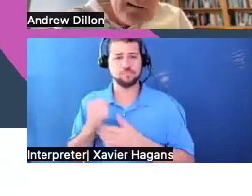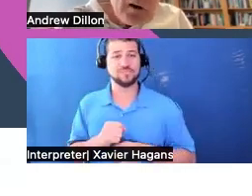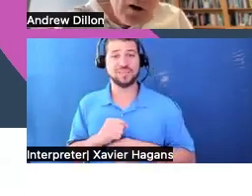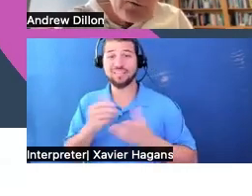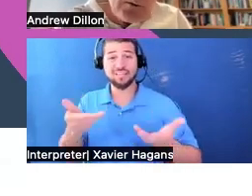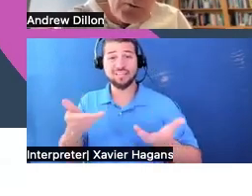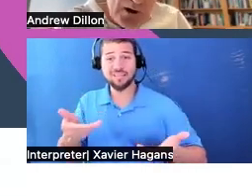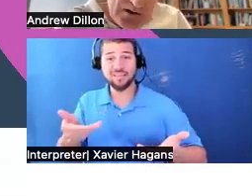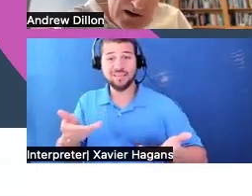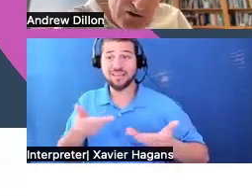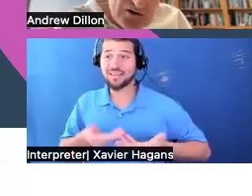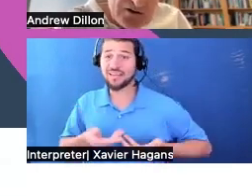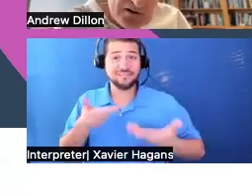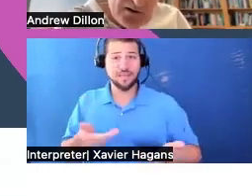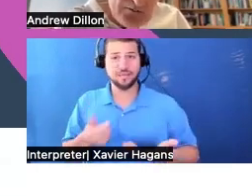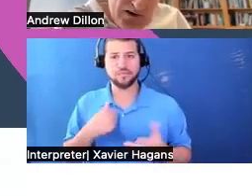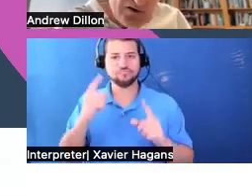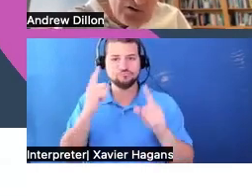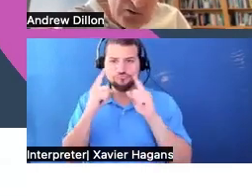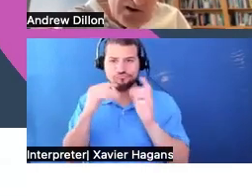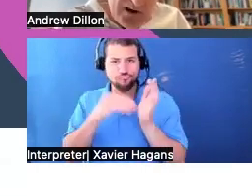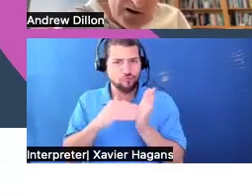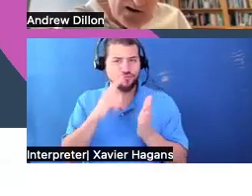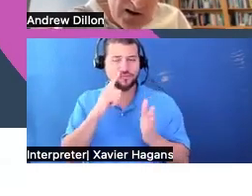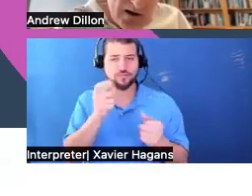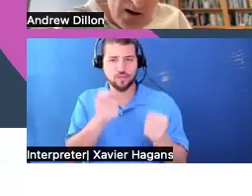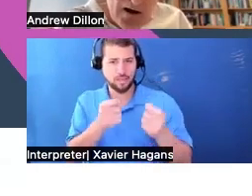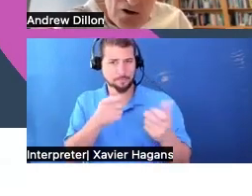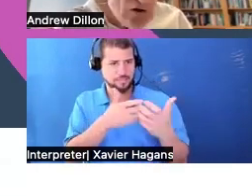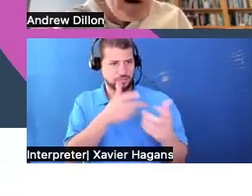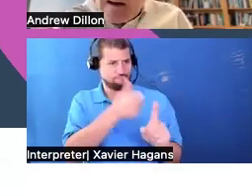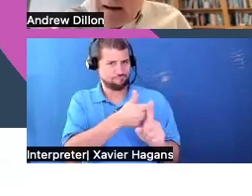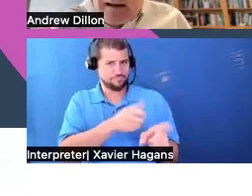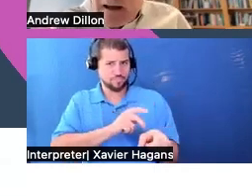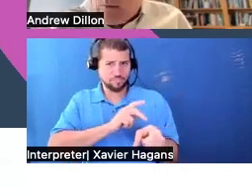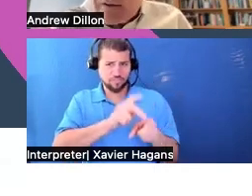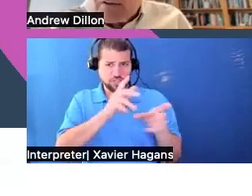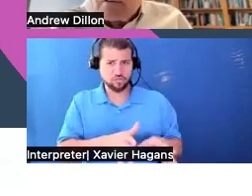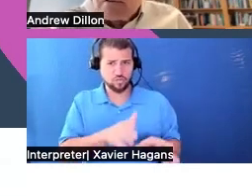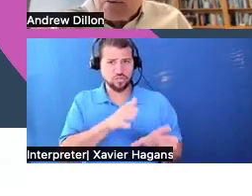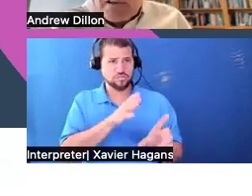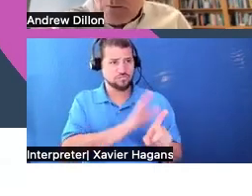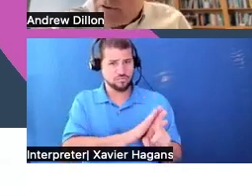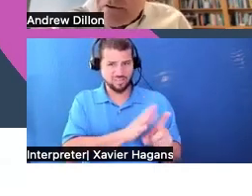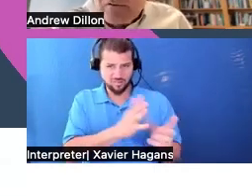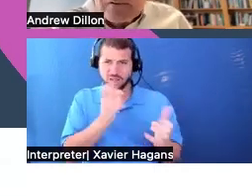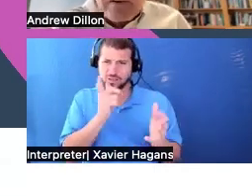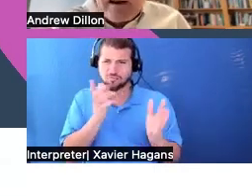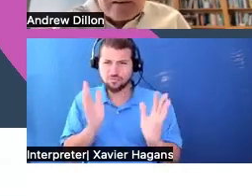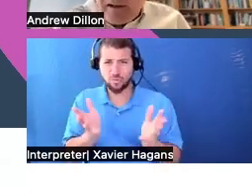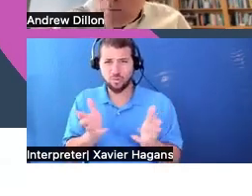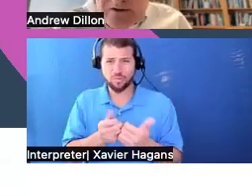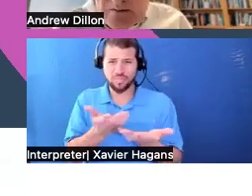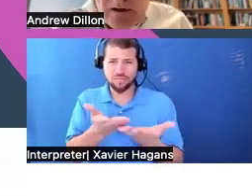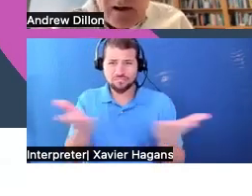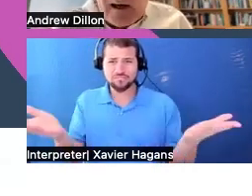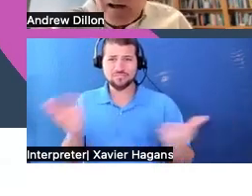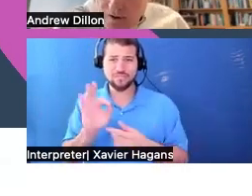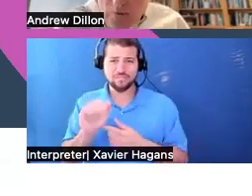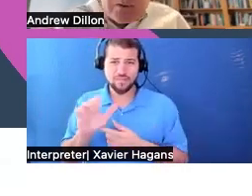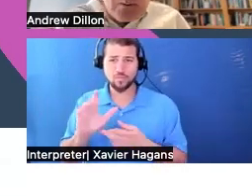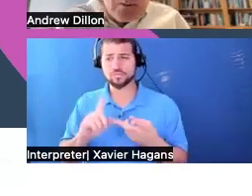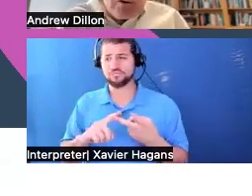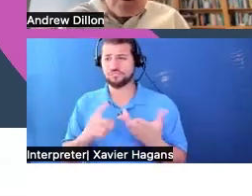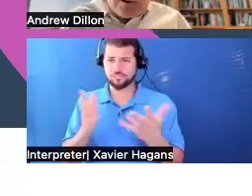we hear a lot from accommodations professionals is, they want to talk to us. They want to talk to faculty. They want to be